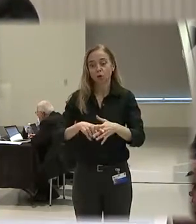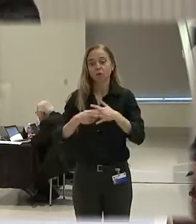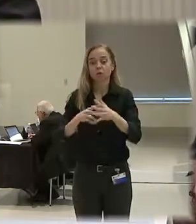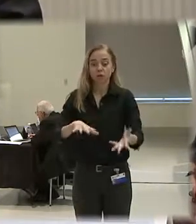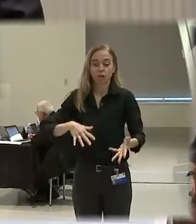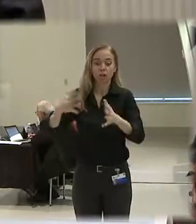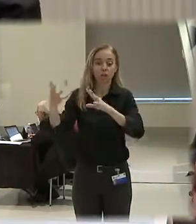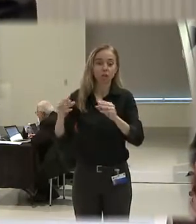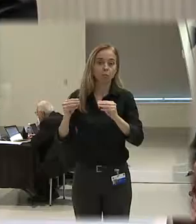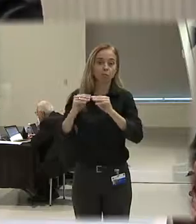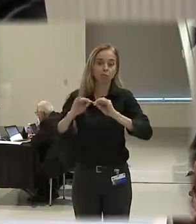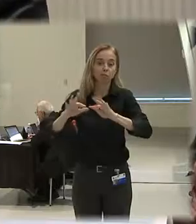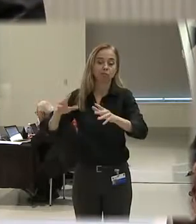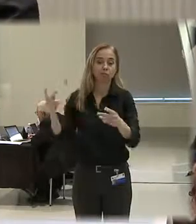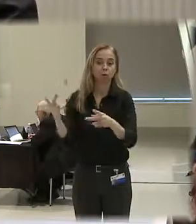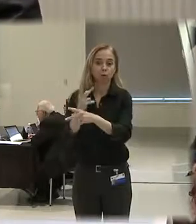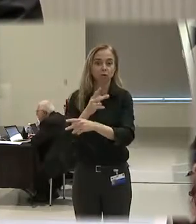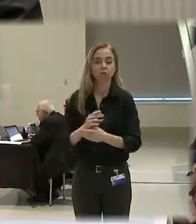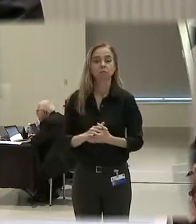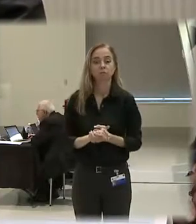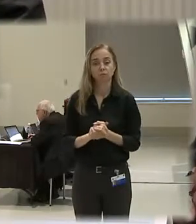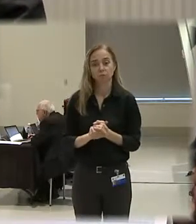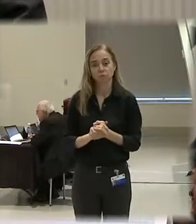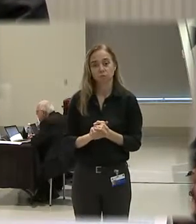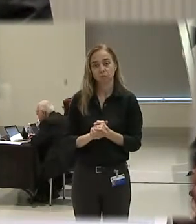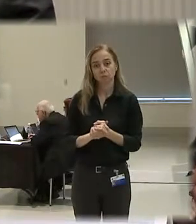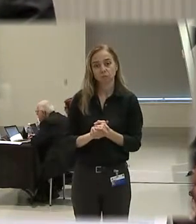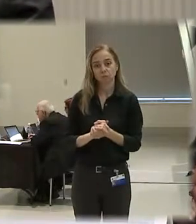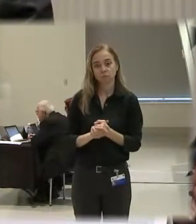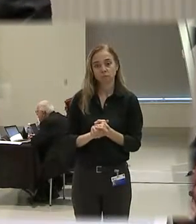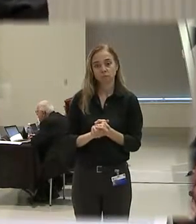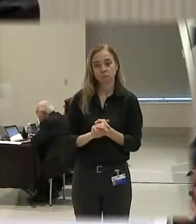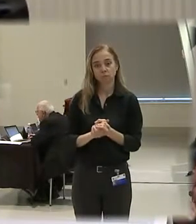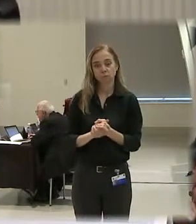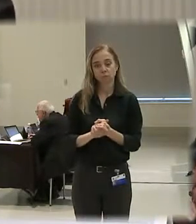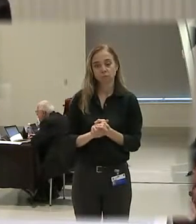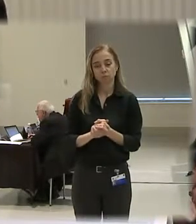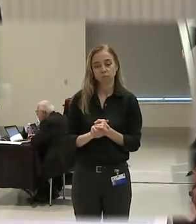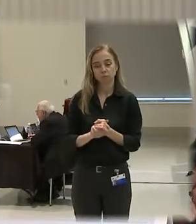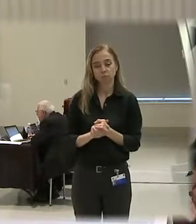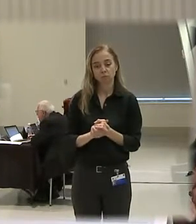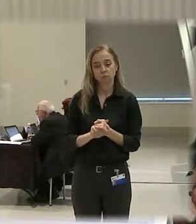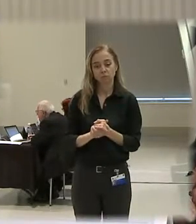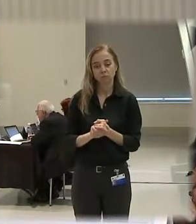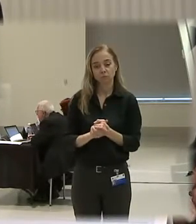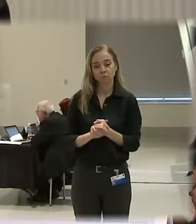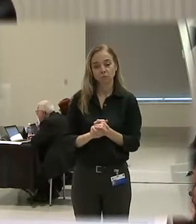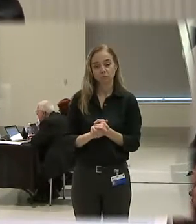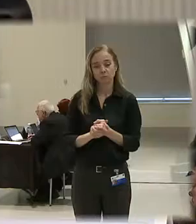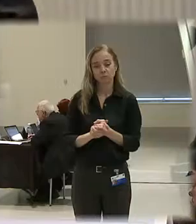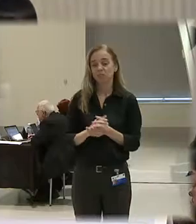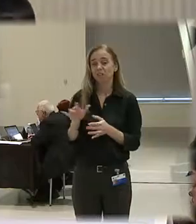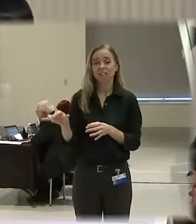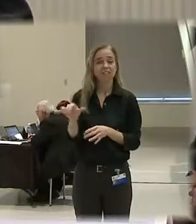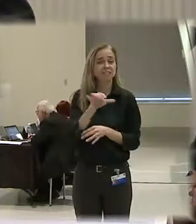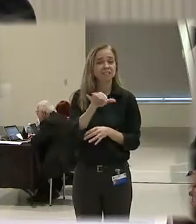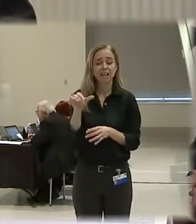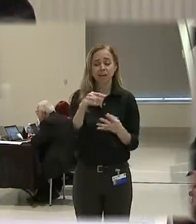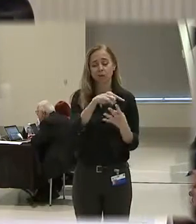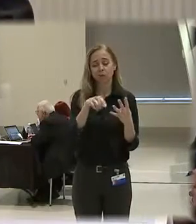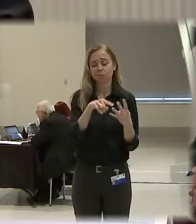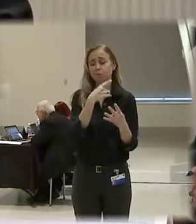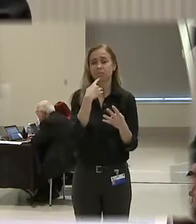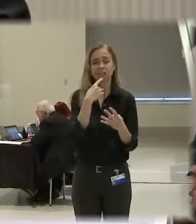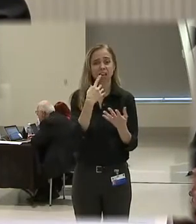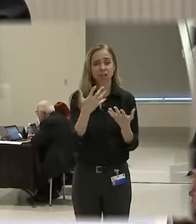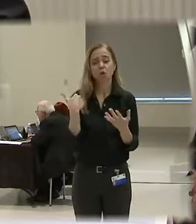crowd. Beyond that, I think it would be duplicative of what everybody else said, but we are committed